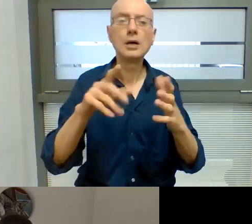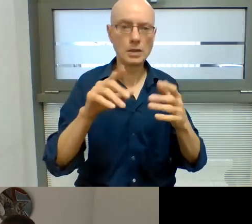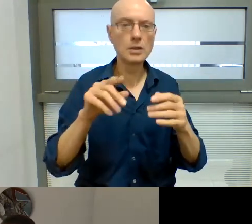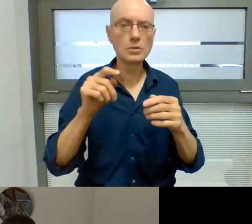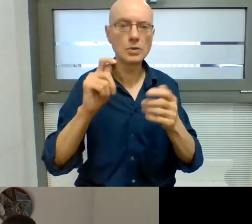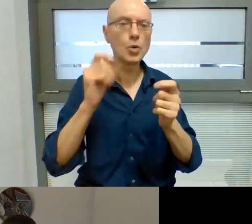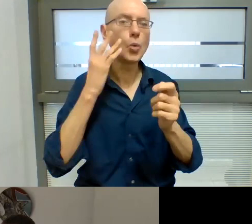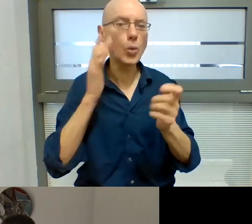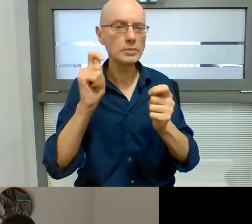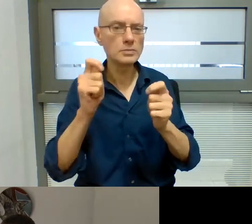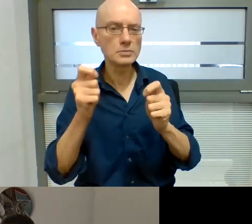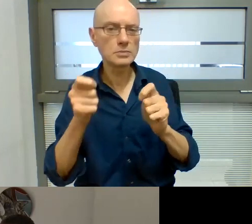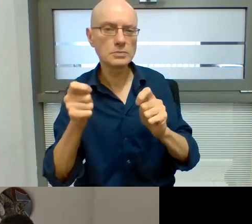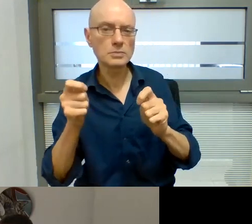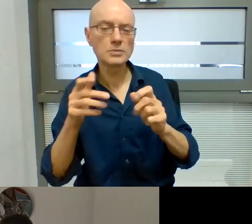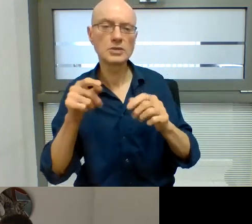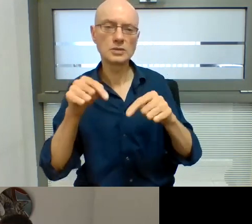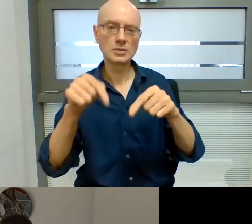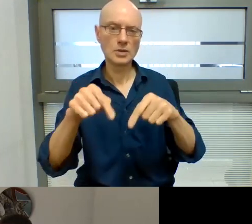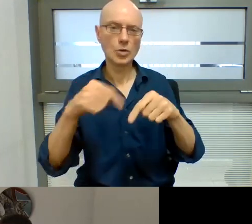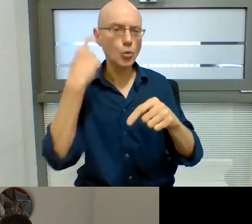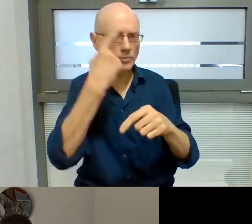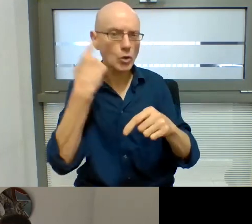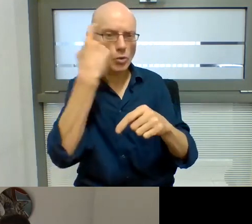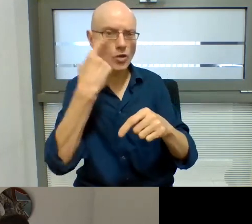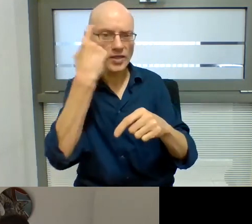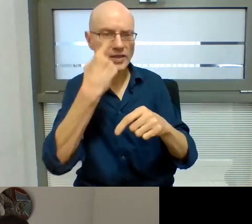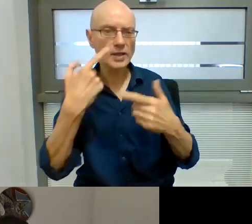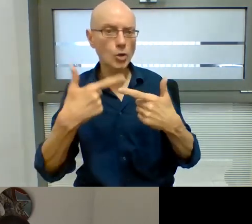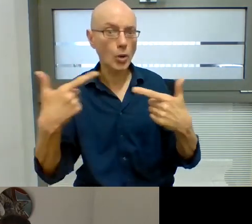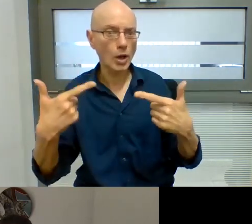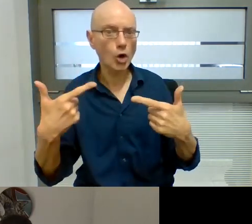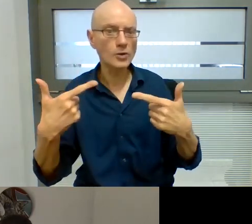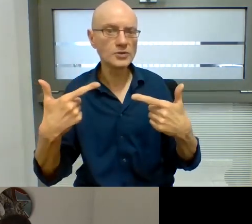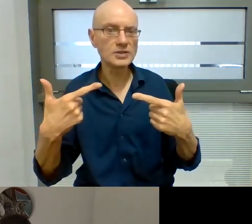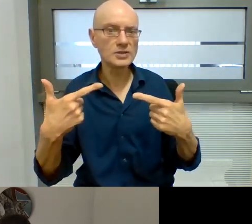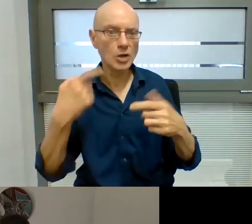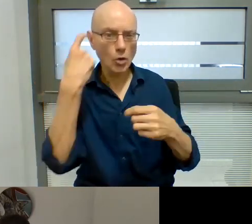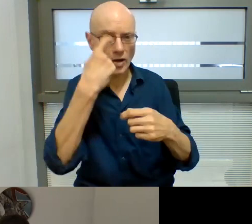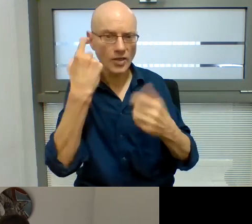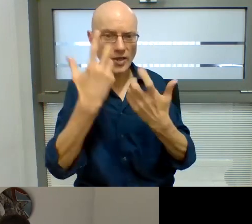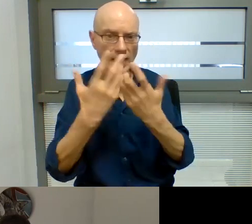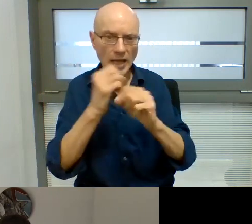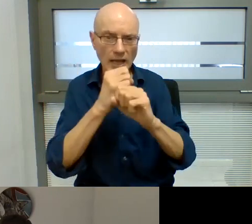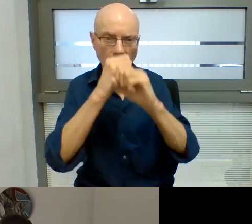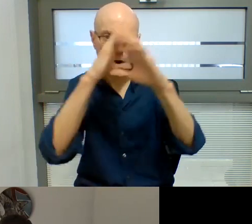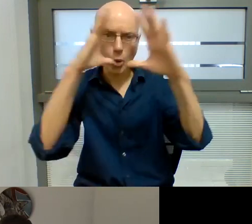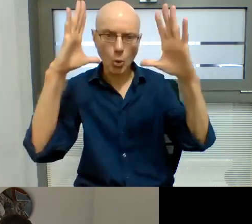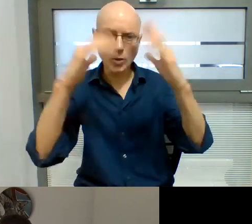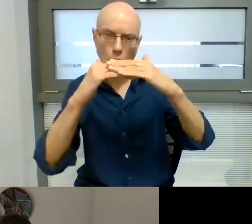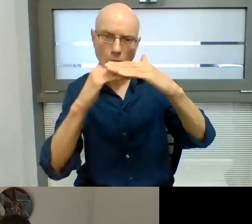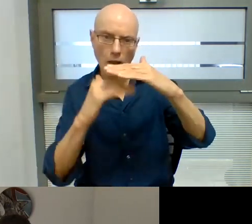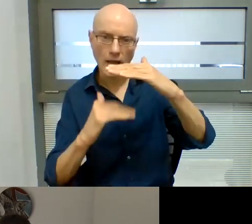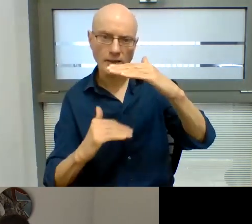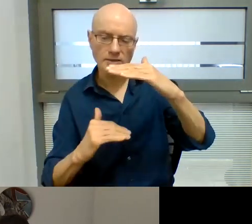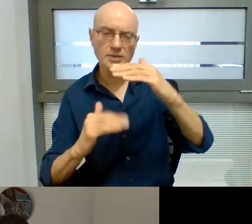processes, it makes me, I think quite a lot, and I think in layers of what it means